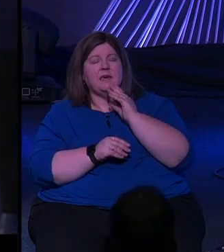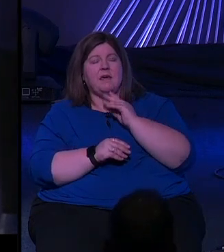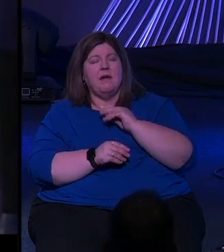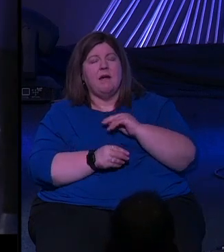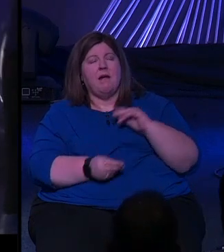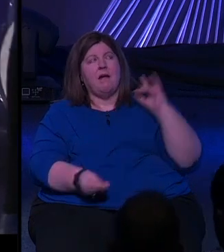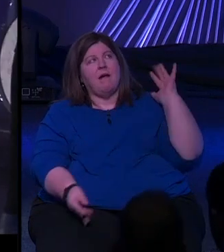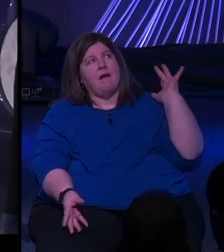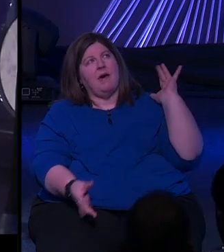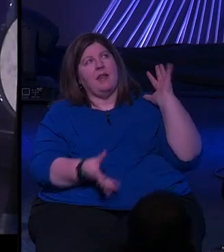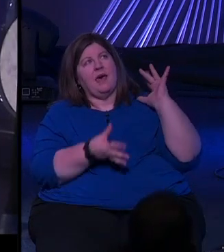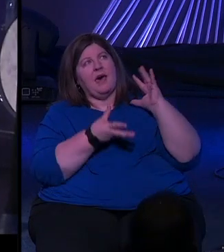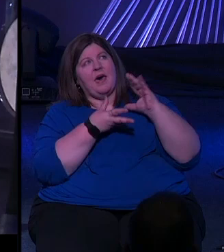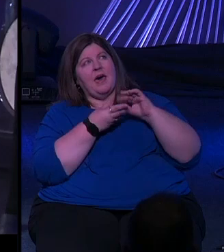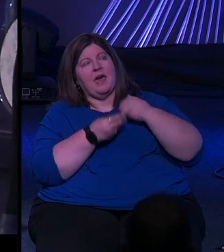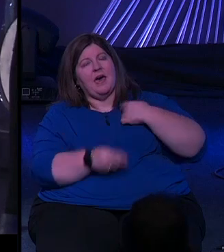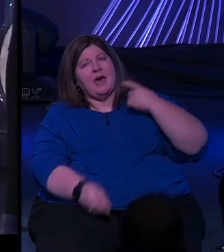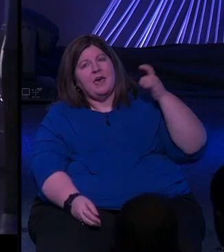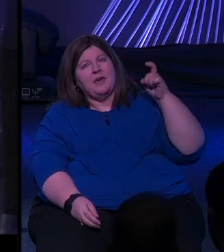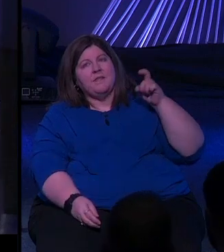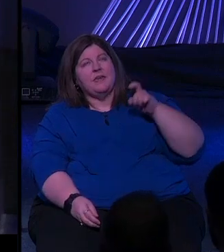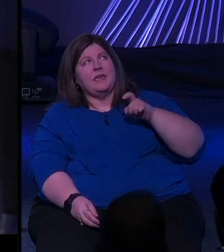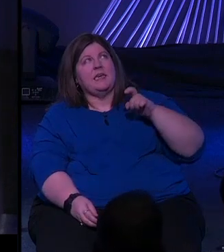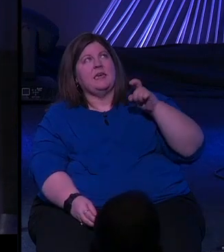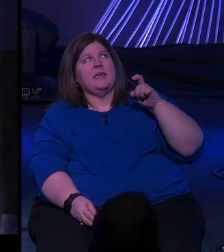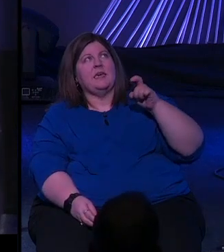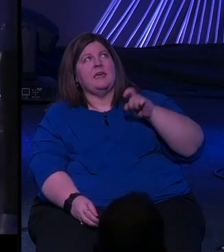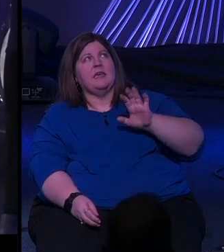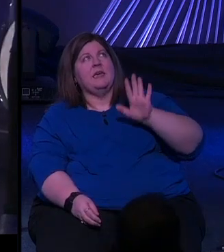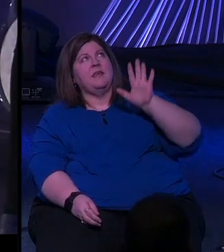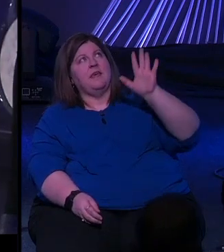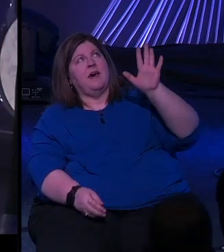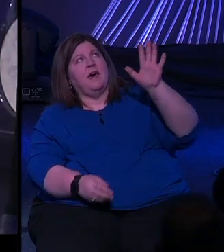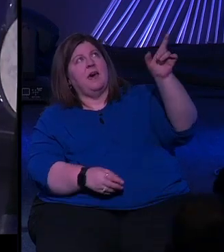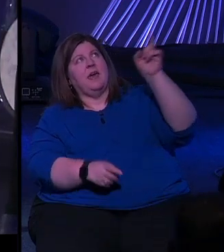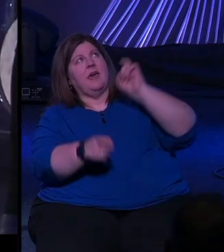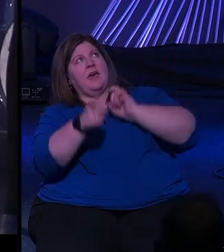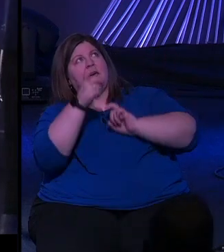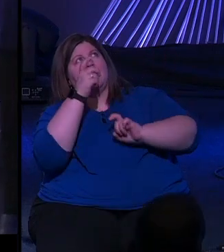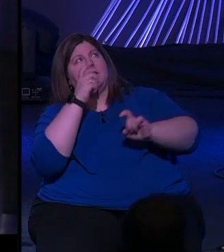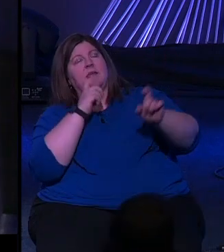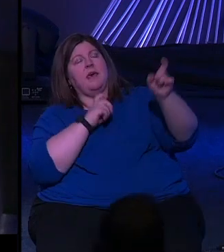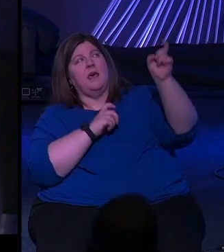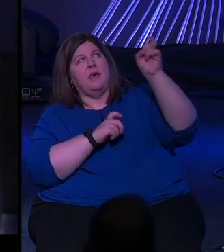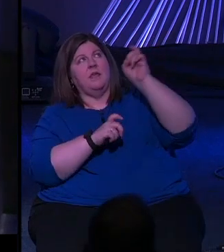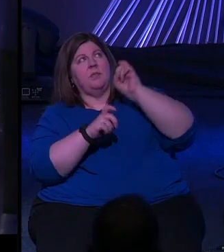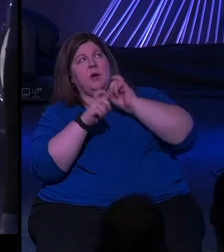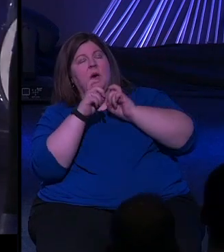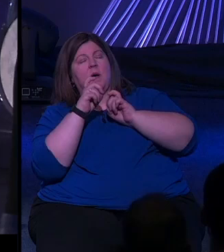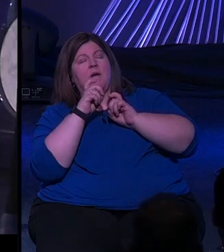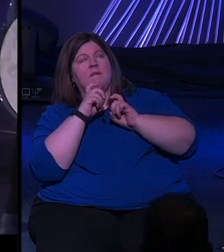see. All I have needed, thy hand